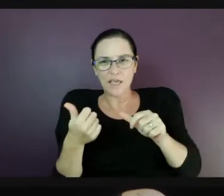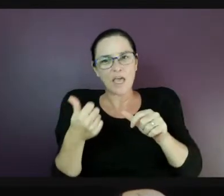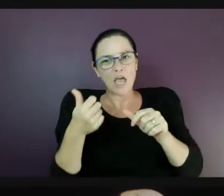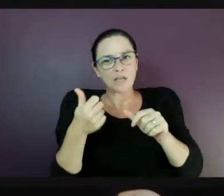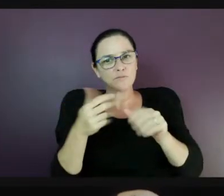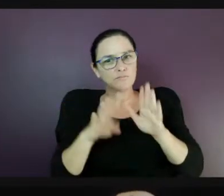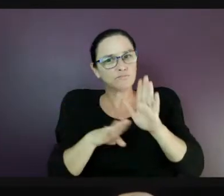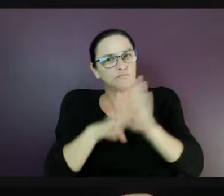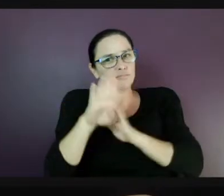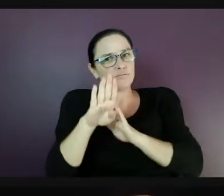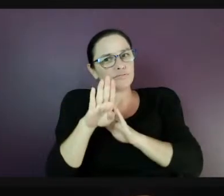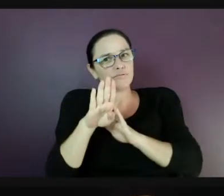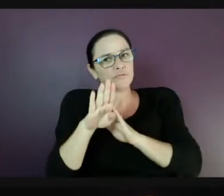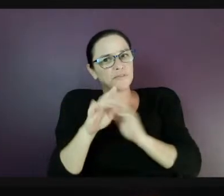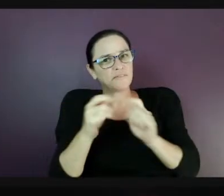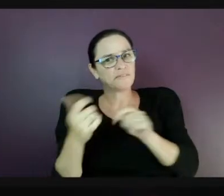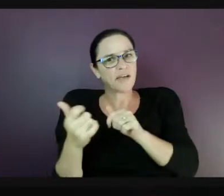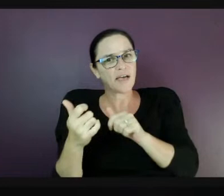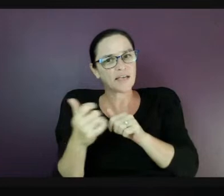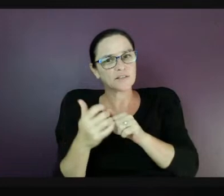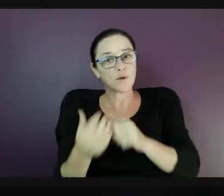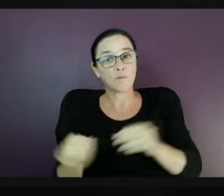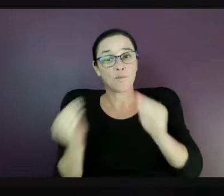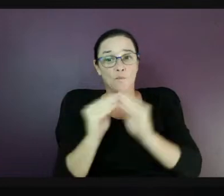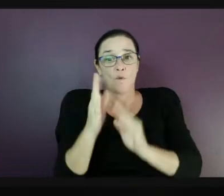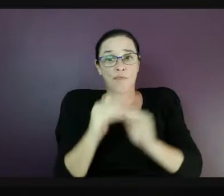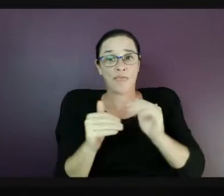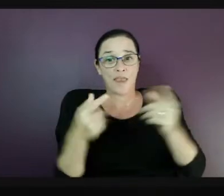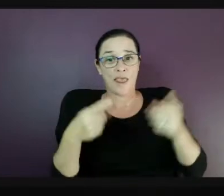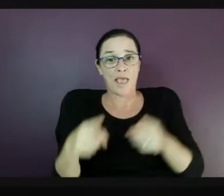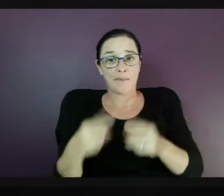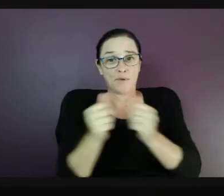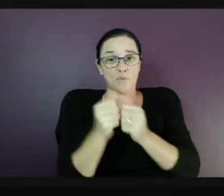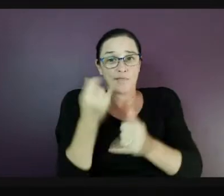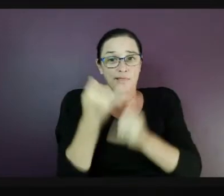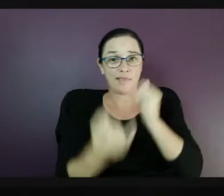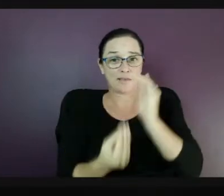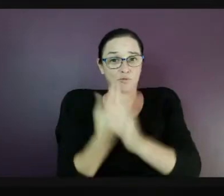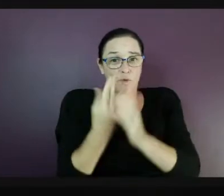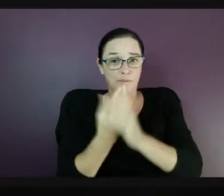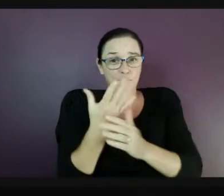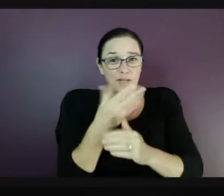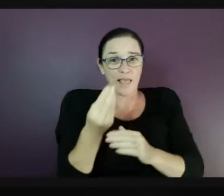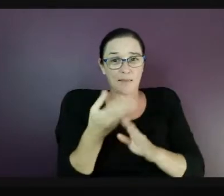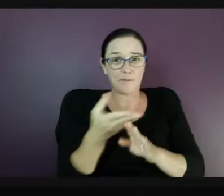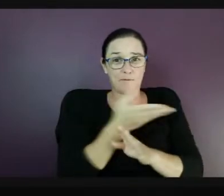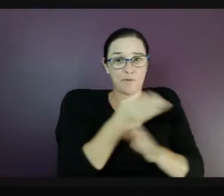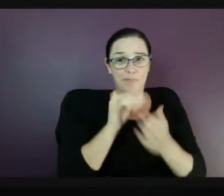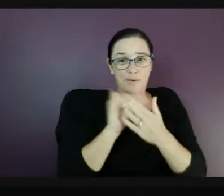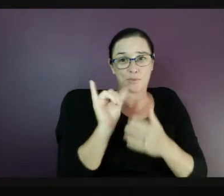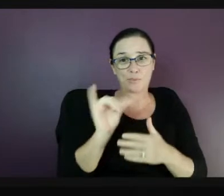high rate, right? Even higher than we saw prior to the last eruption and the one before that.